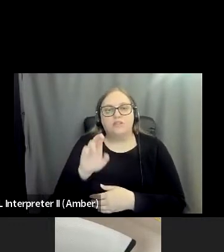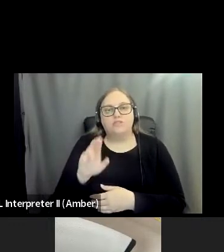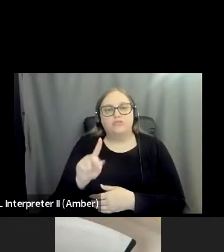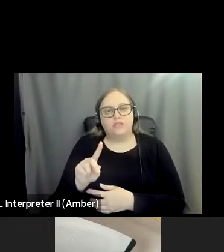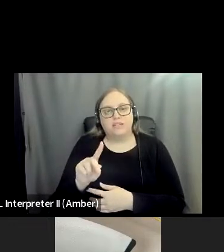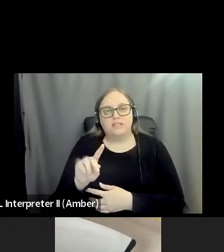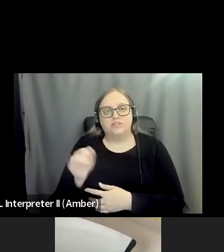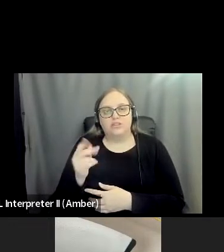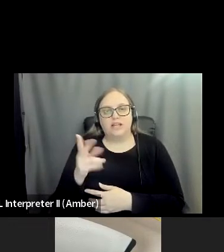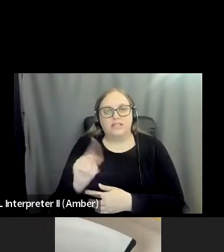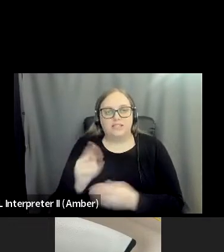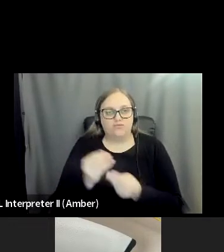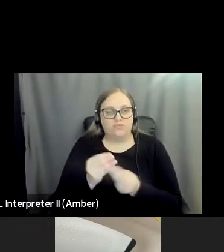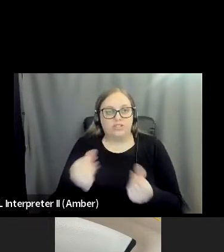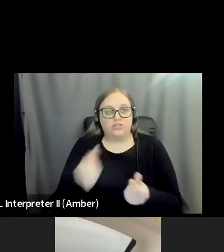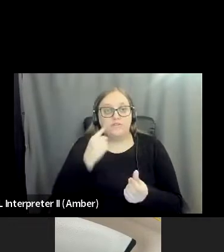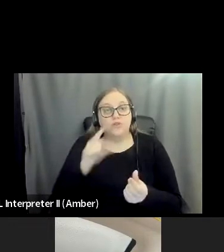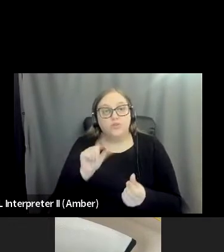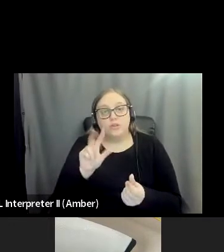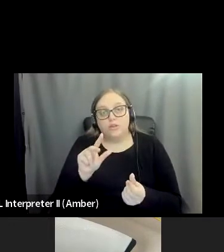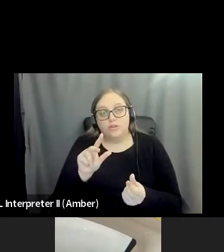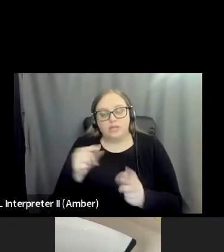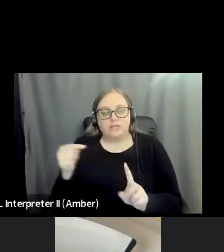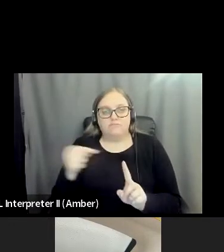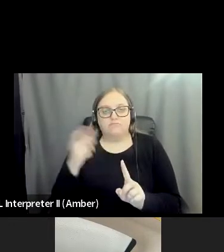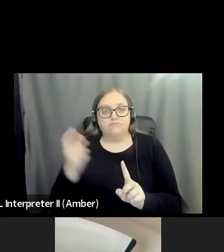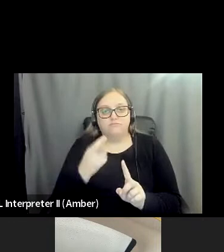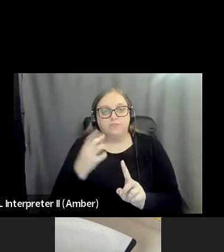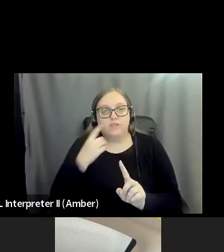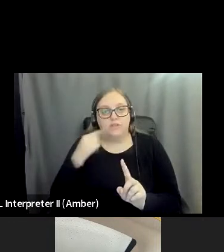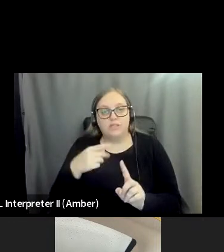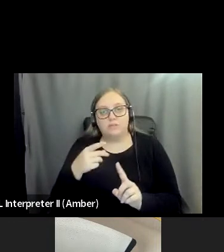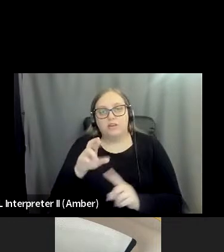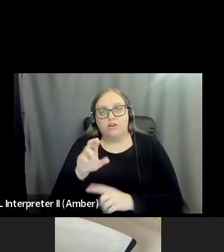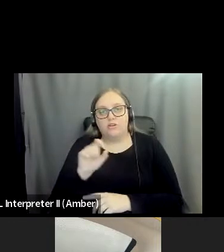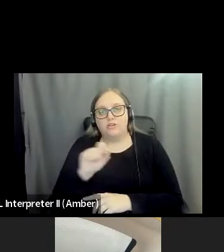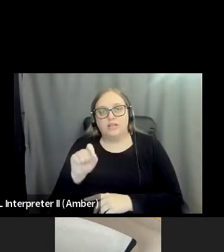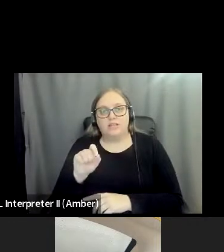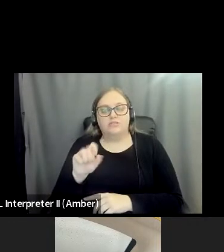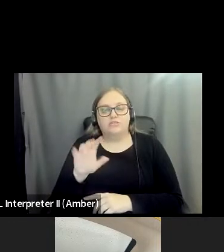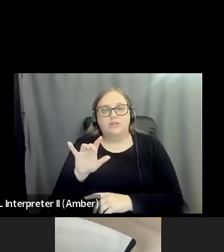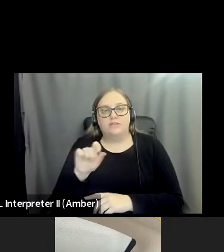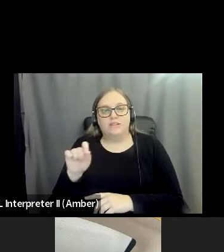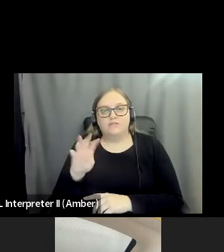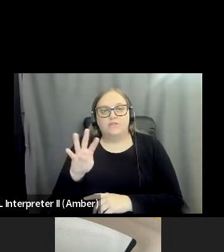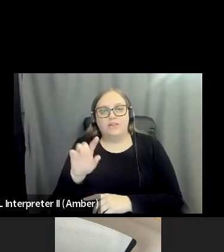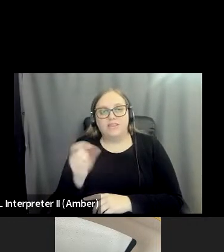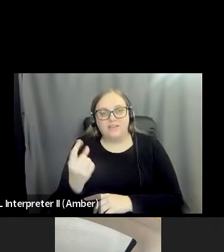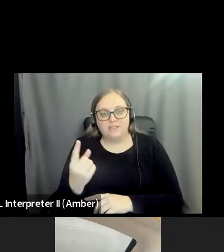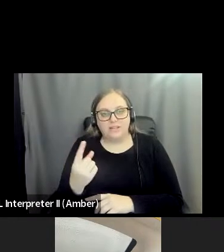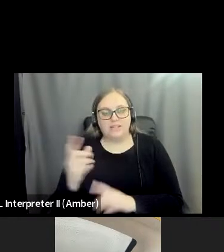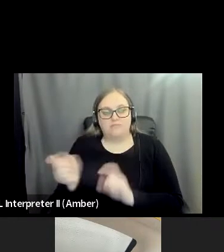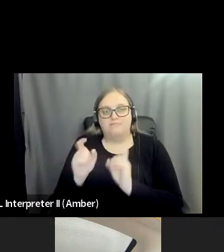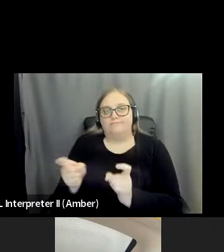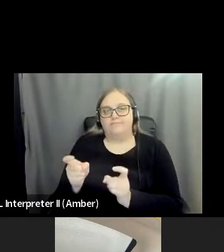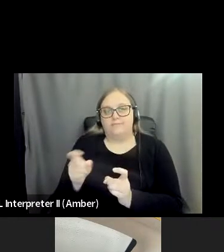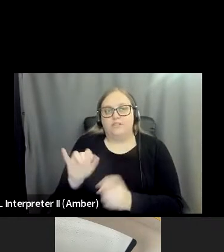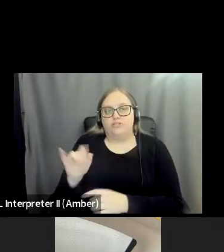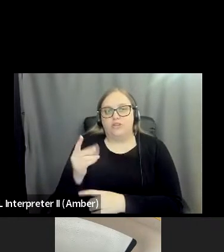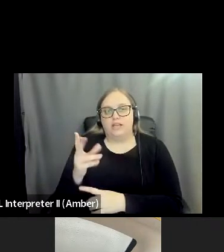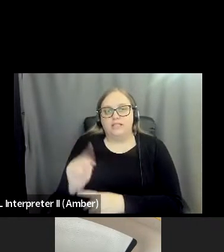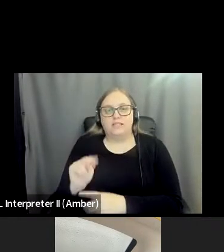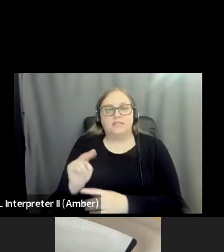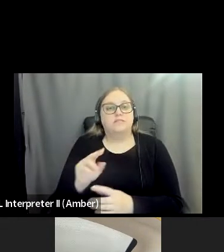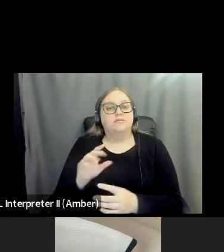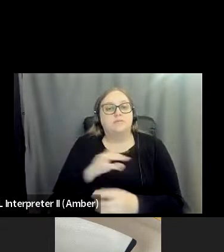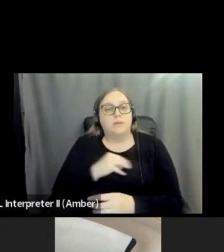of 2023. The purpose of this PR 25-411 is to appoint Dr. Jackson as a member of the District of Columbia